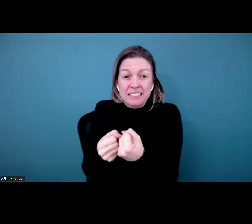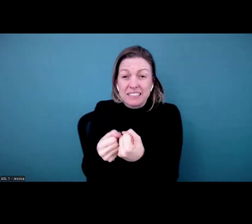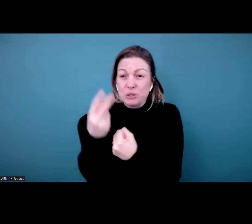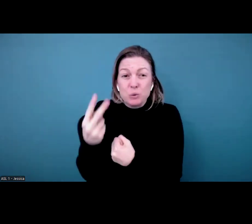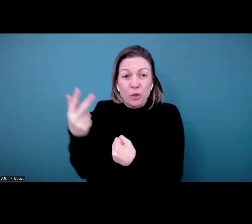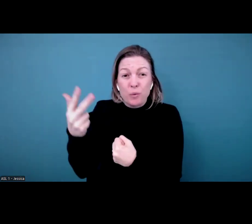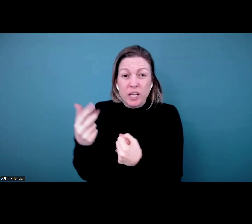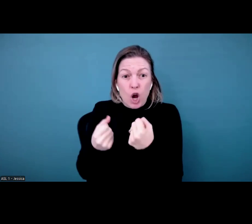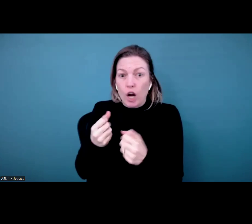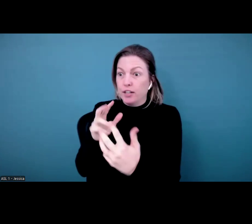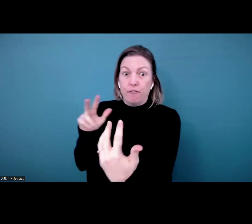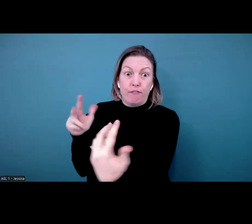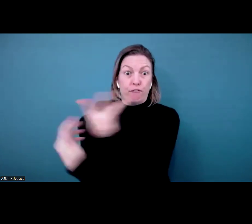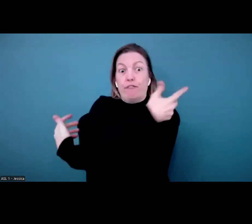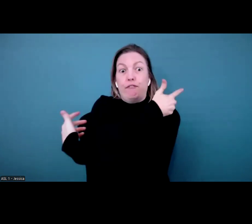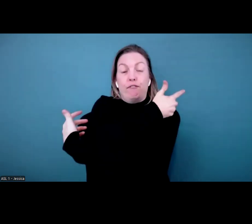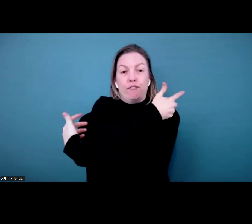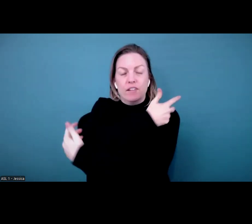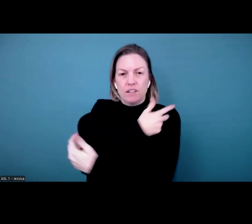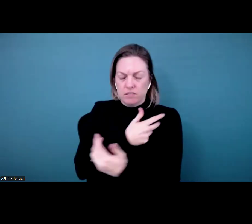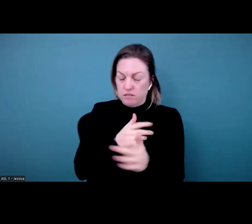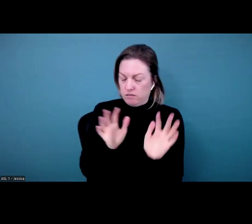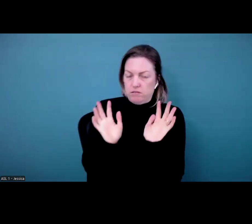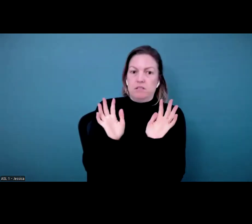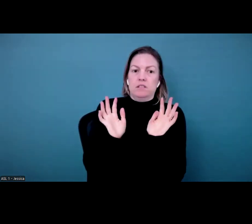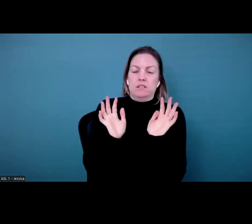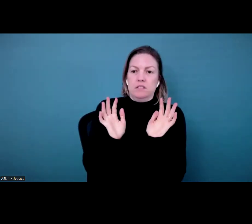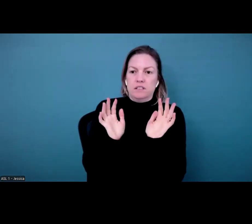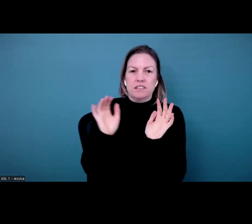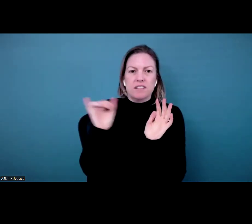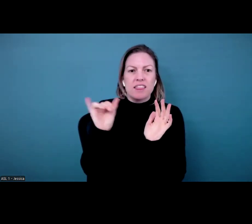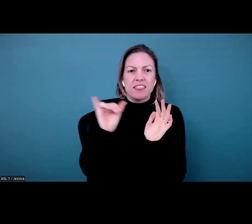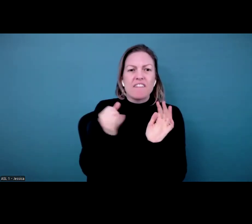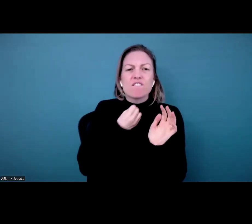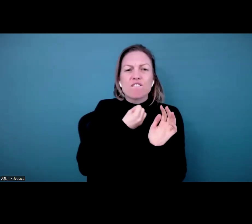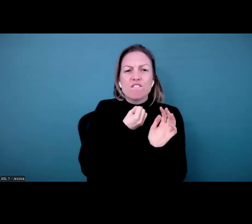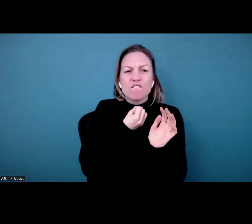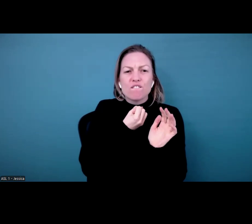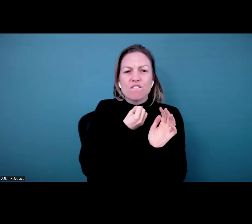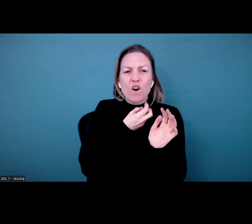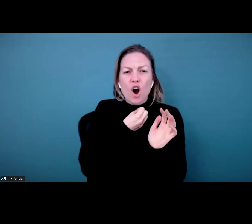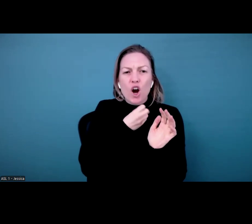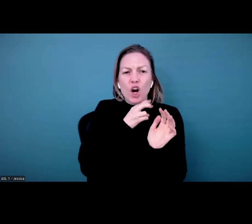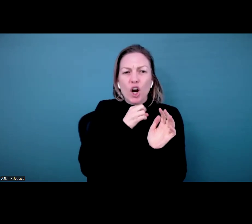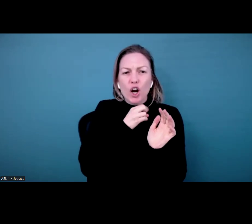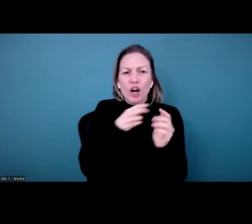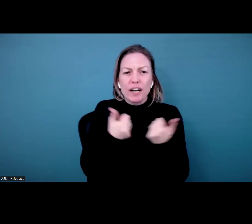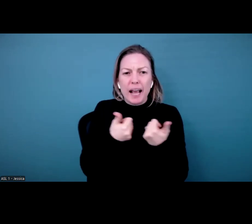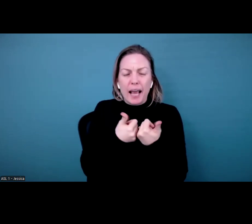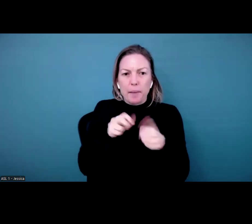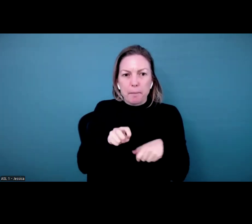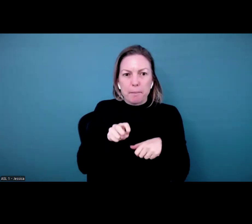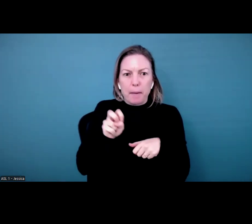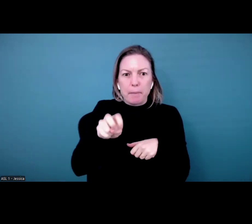he just sped right through. I mean, it was like that Frogger game, trying to cross the street. And it was incredibly disturbing.